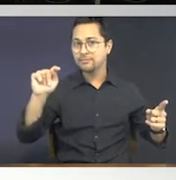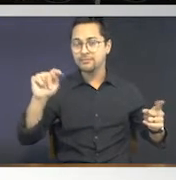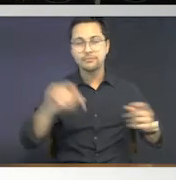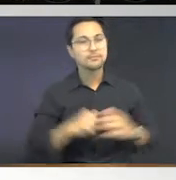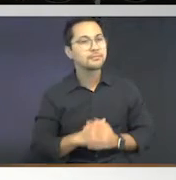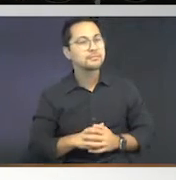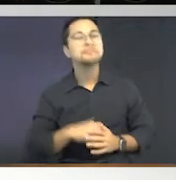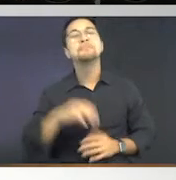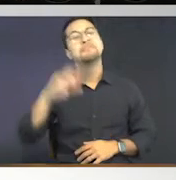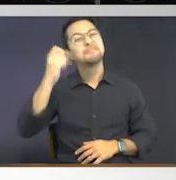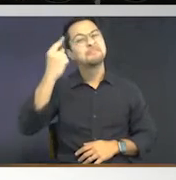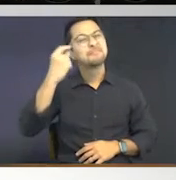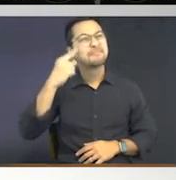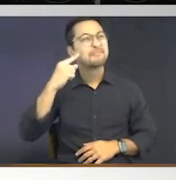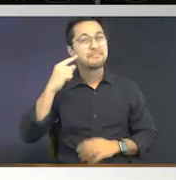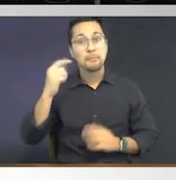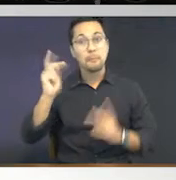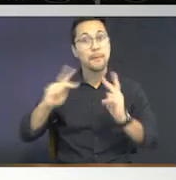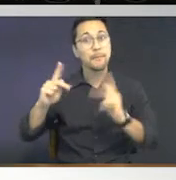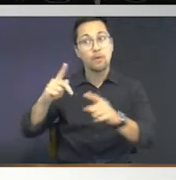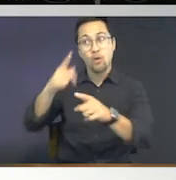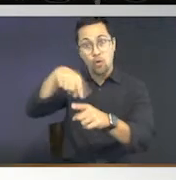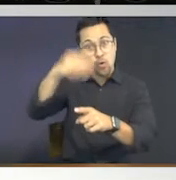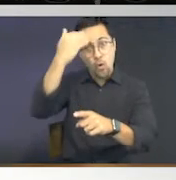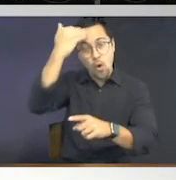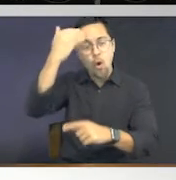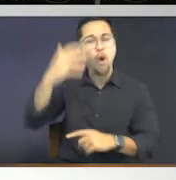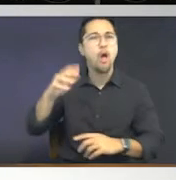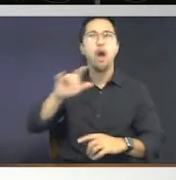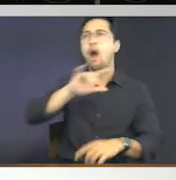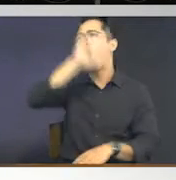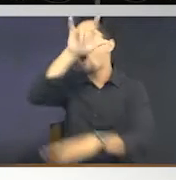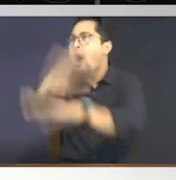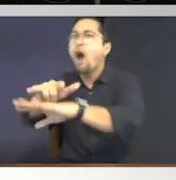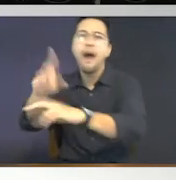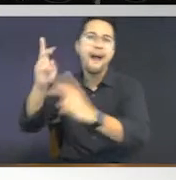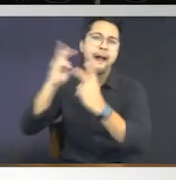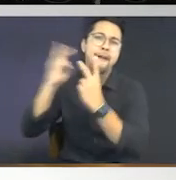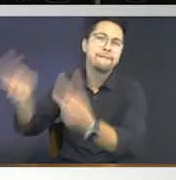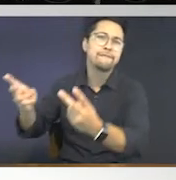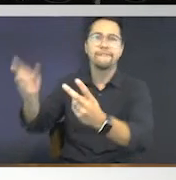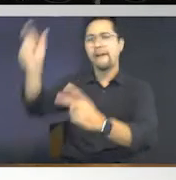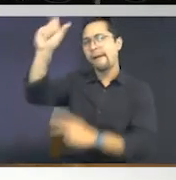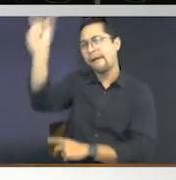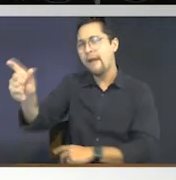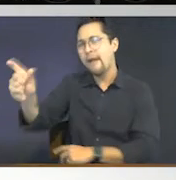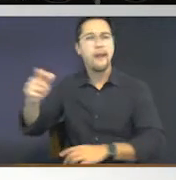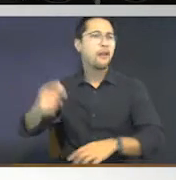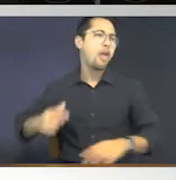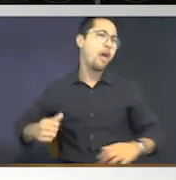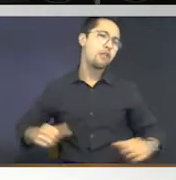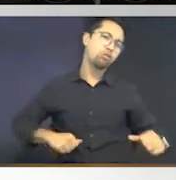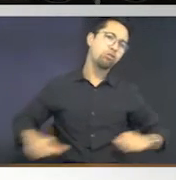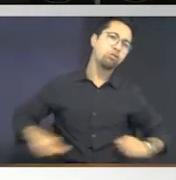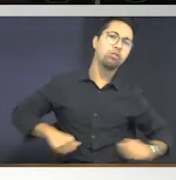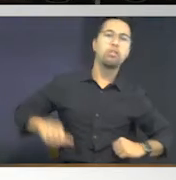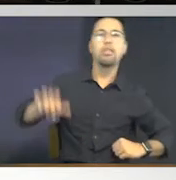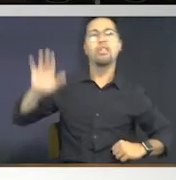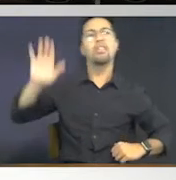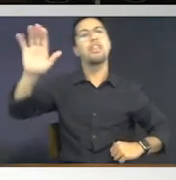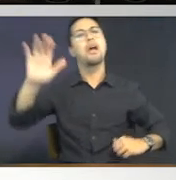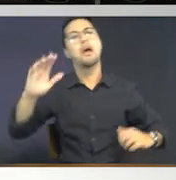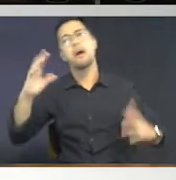But everyone you know is busy coming and going from Italy, and they're all bragging about what a wonderful time they've had